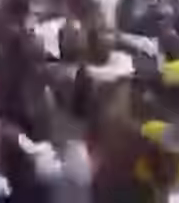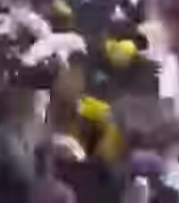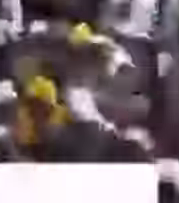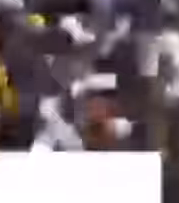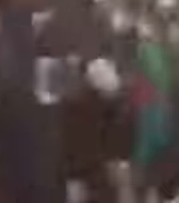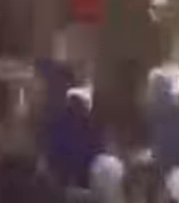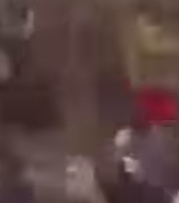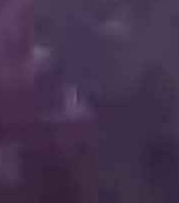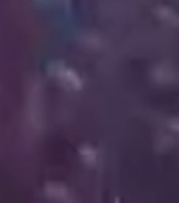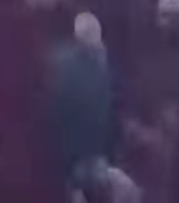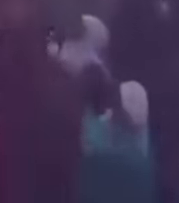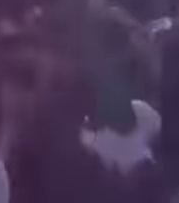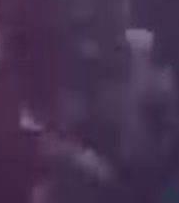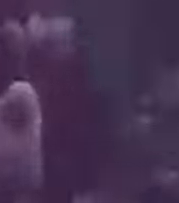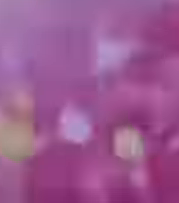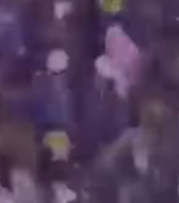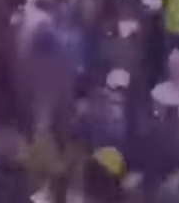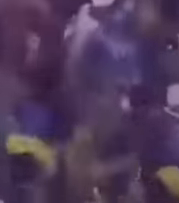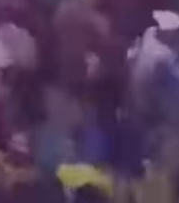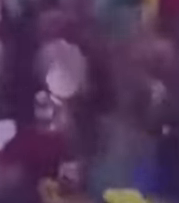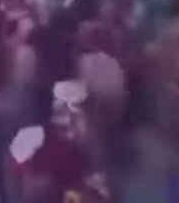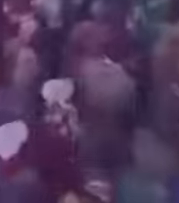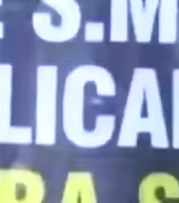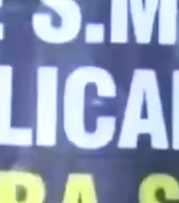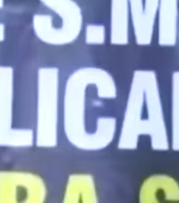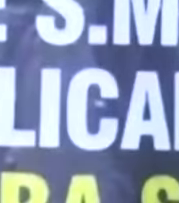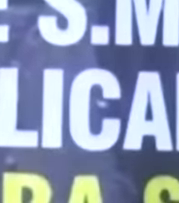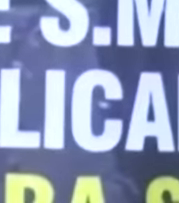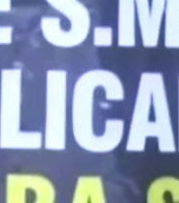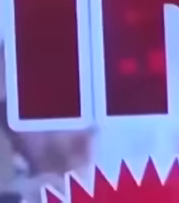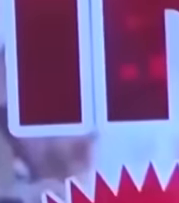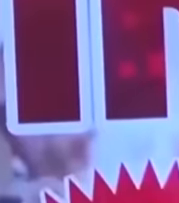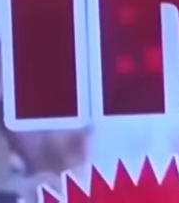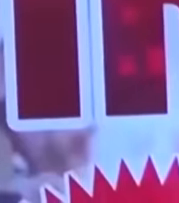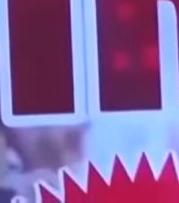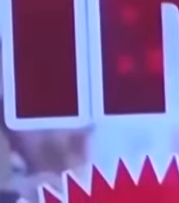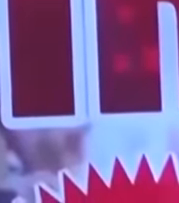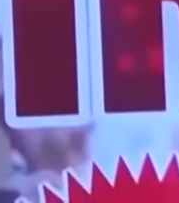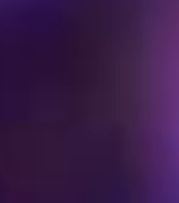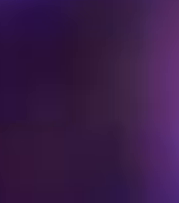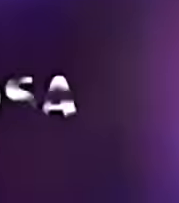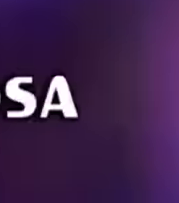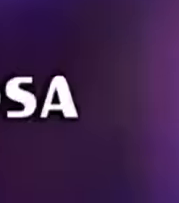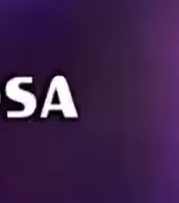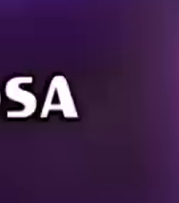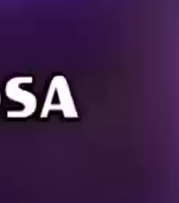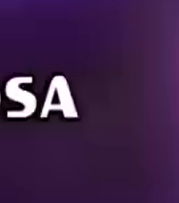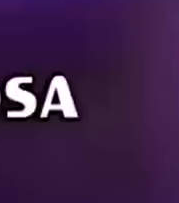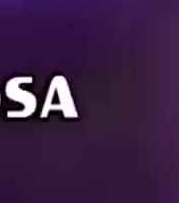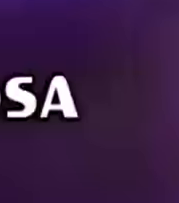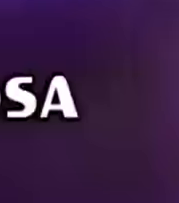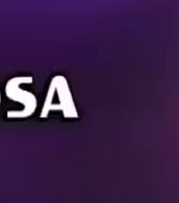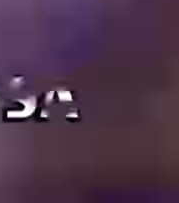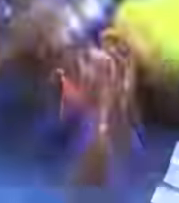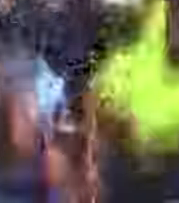Omi Bukwe Eko City. Zuru Lere Mega City Crusade. Oni so jang baye ni Baba Shibi Oba de. Balak mi so ba si